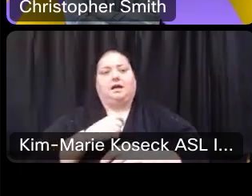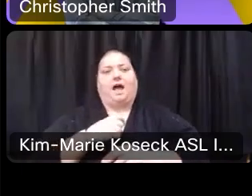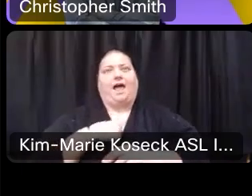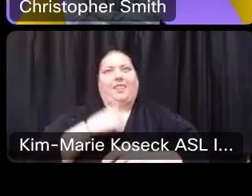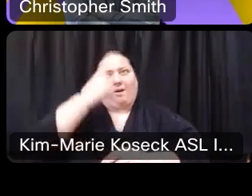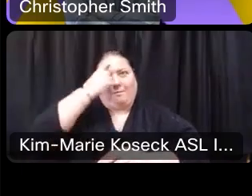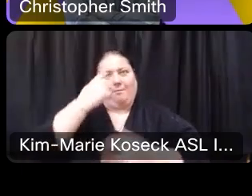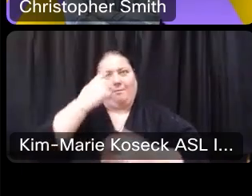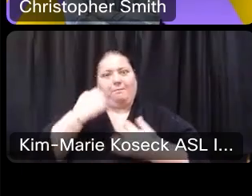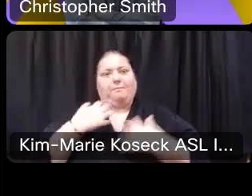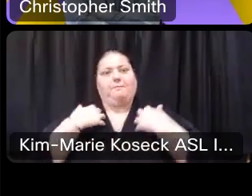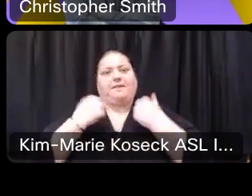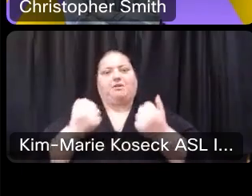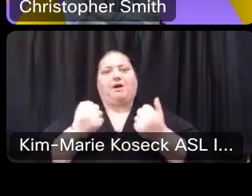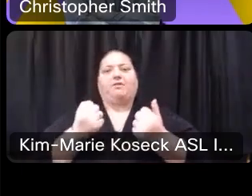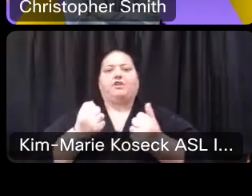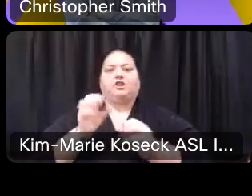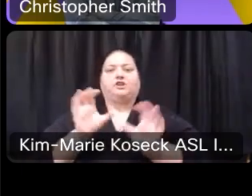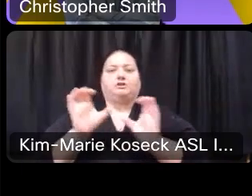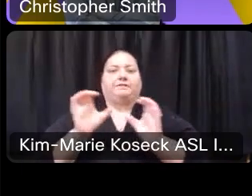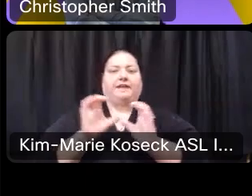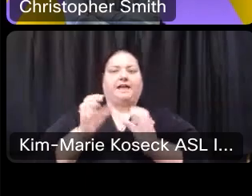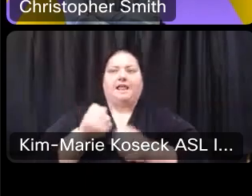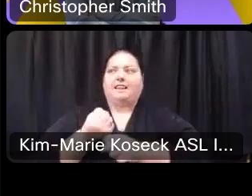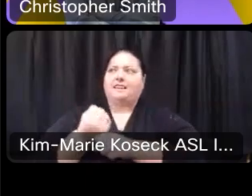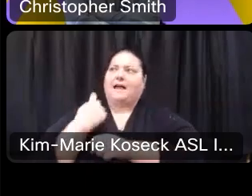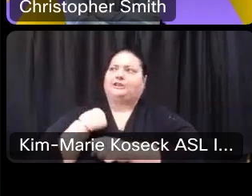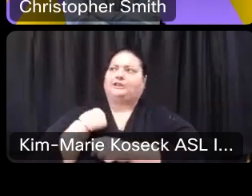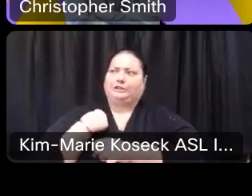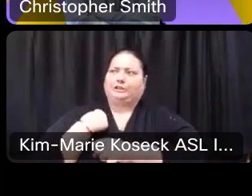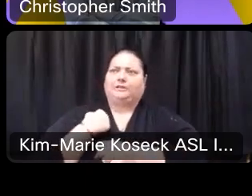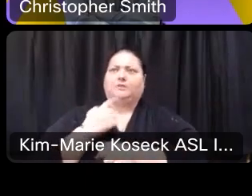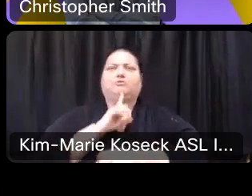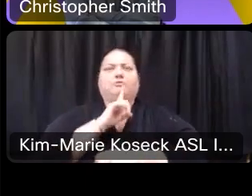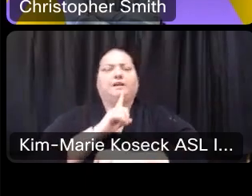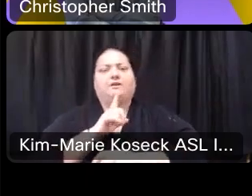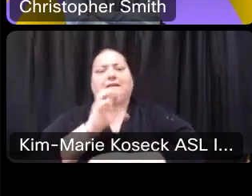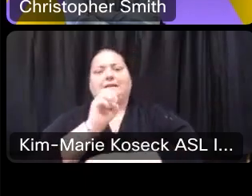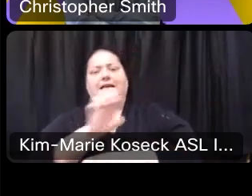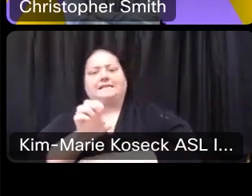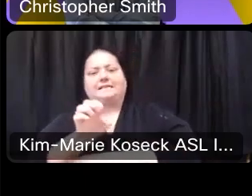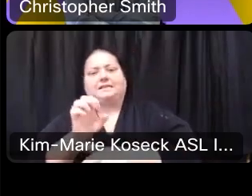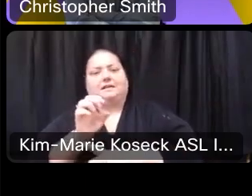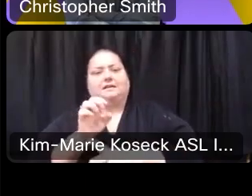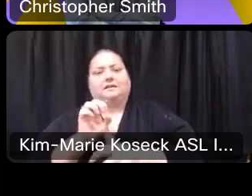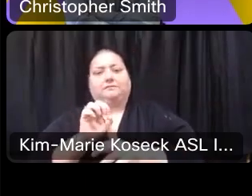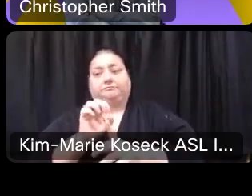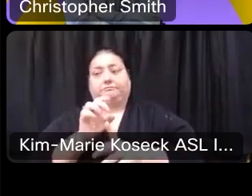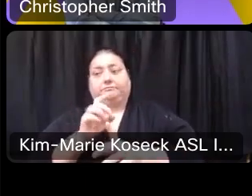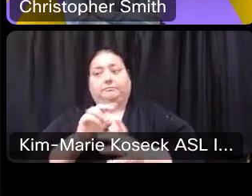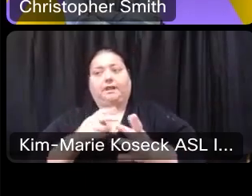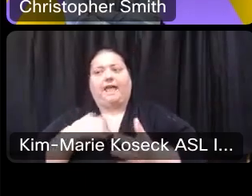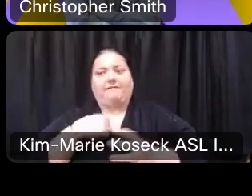health certificate last year and came across some real case scenarios of children who are on the autism